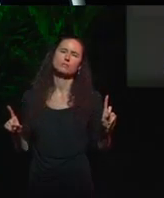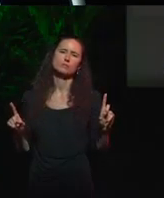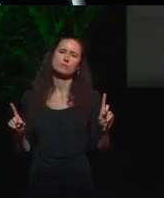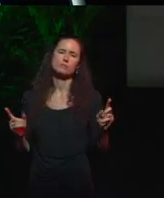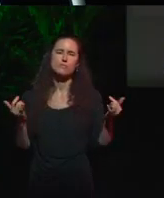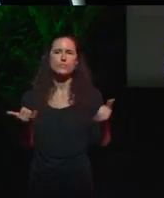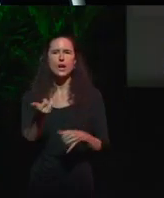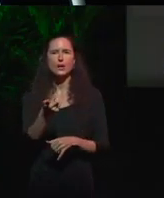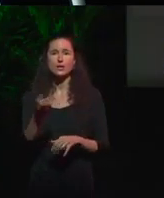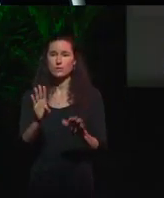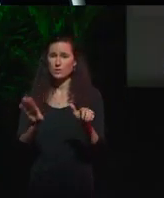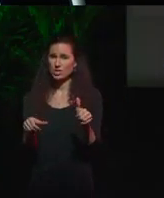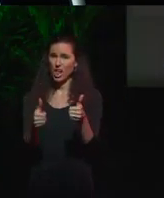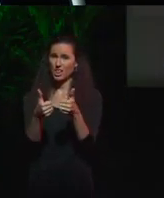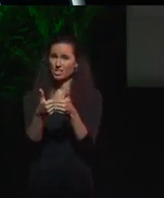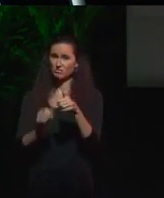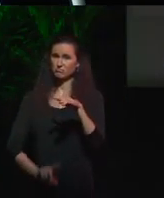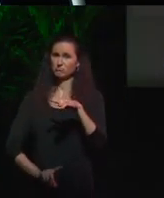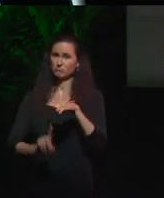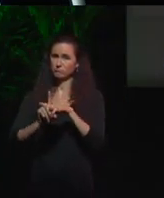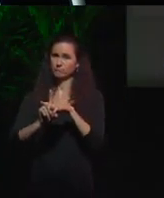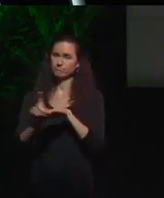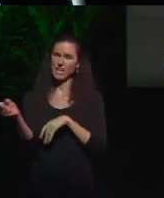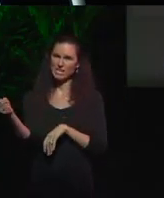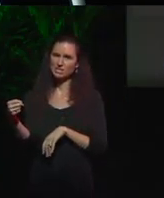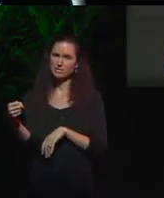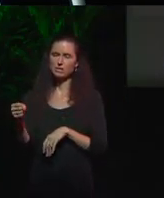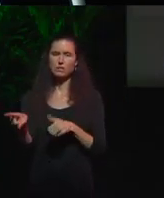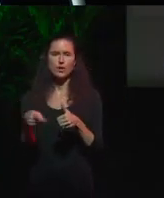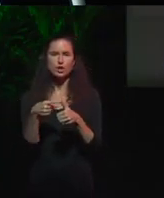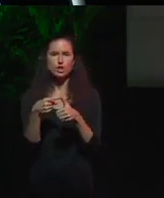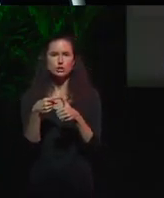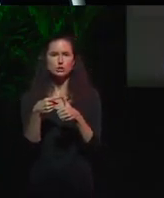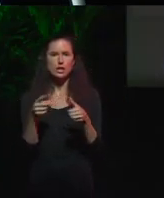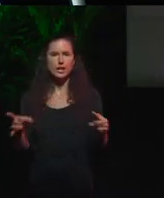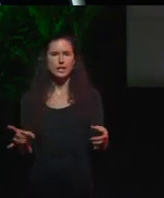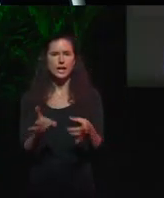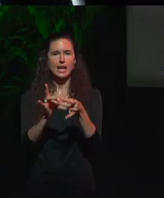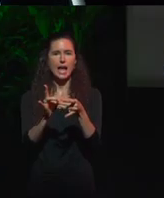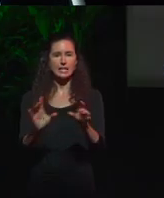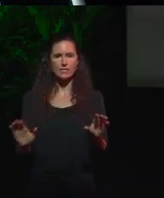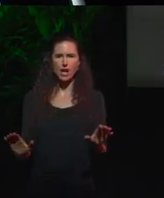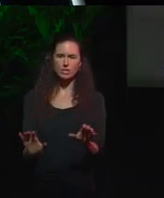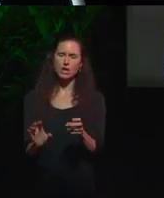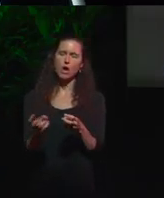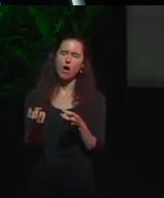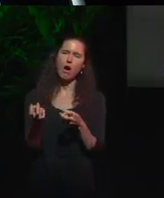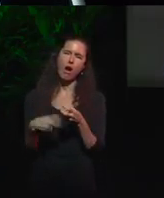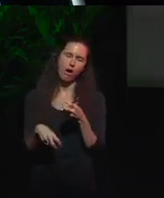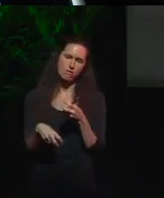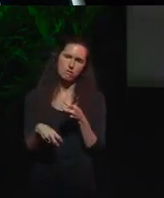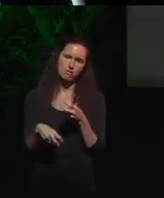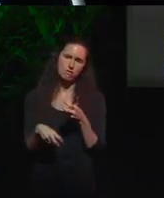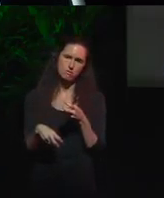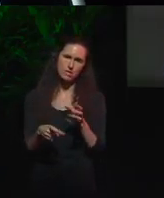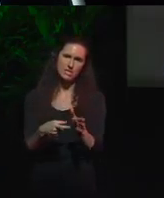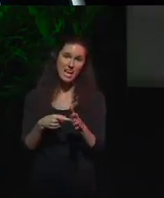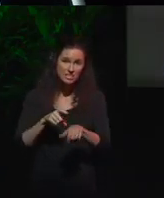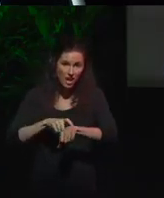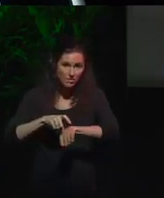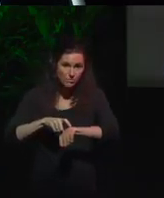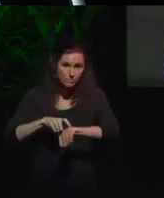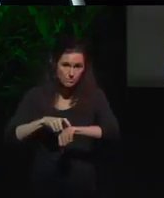Now, there are a couple of challenges in what I'm proposing. First, connective action is hard. It takes